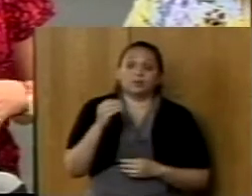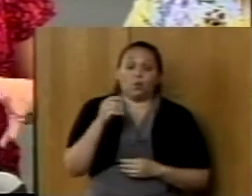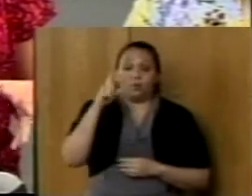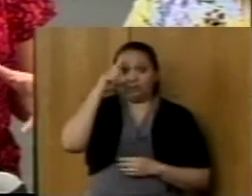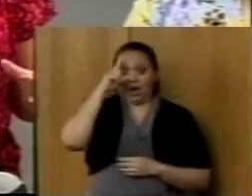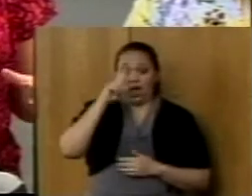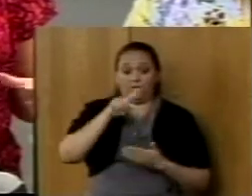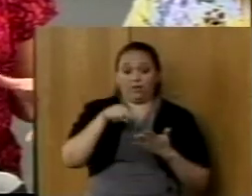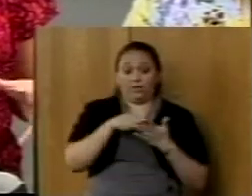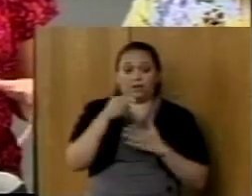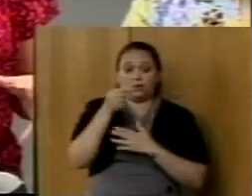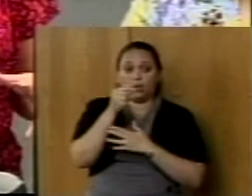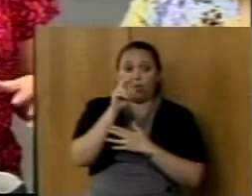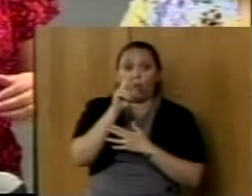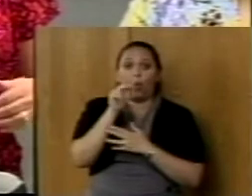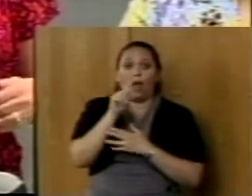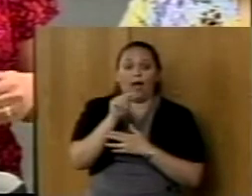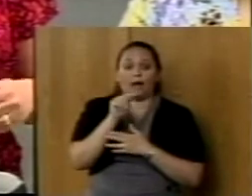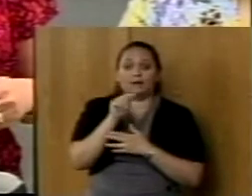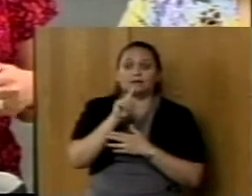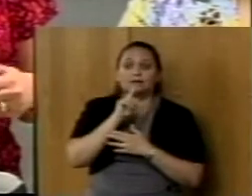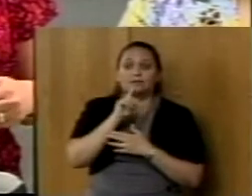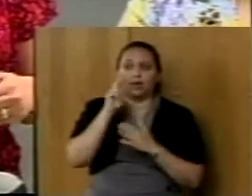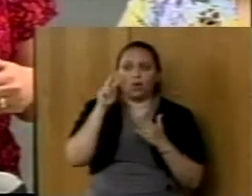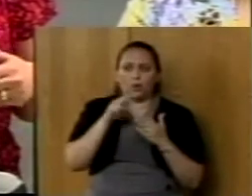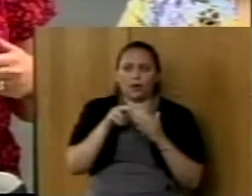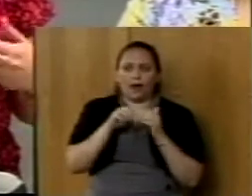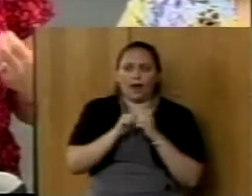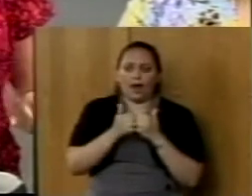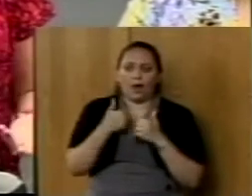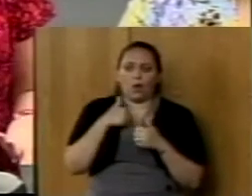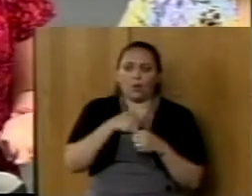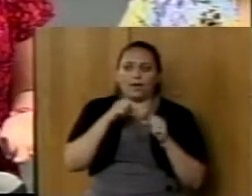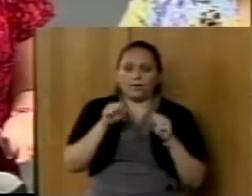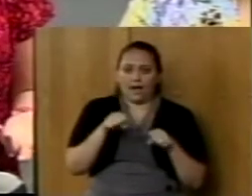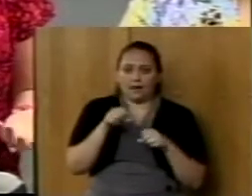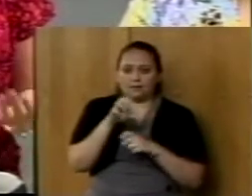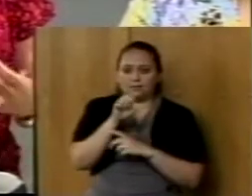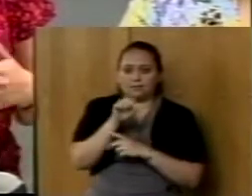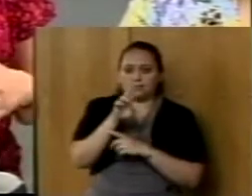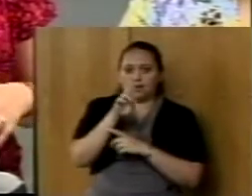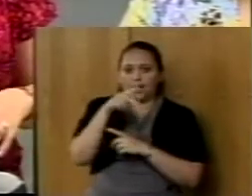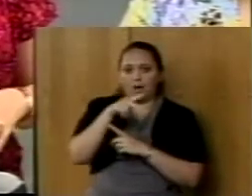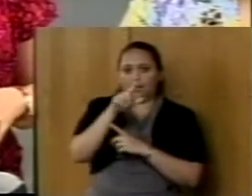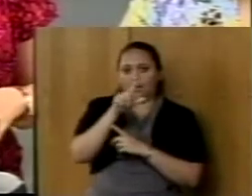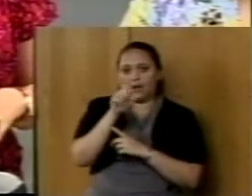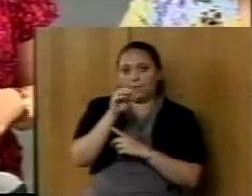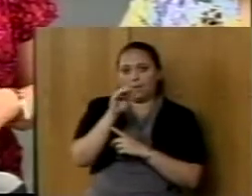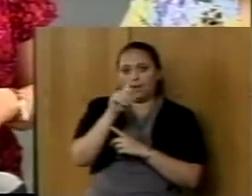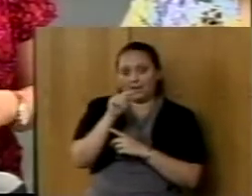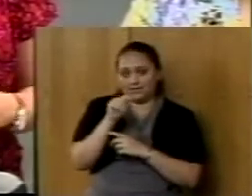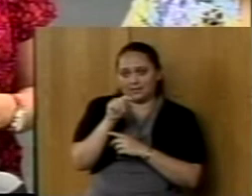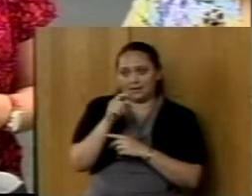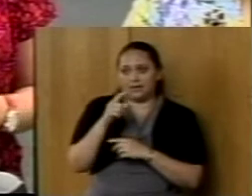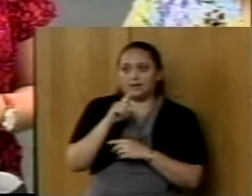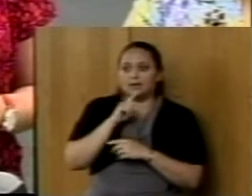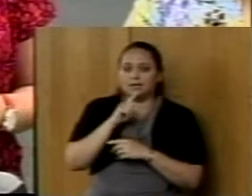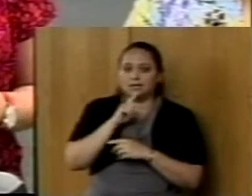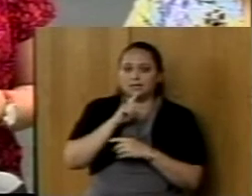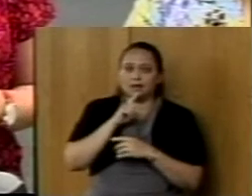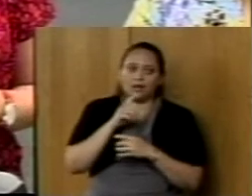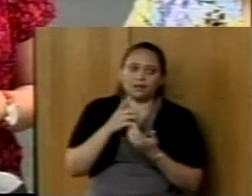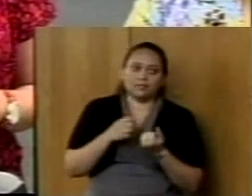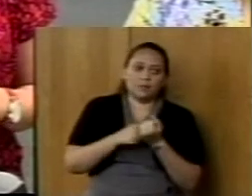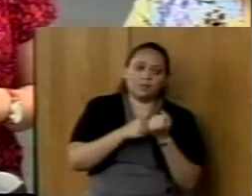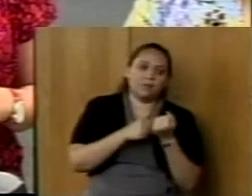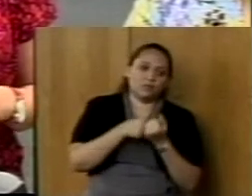this grant is looking at how we can supplement. It's a supplemental type of funding that